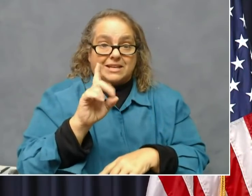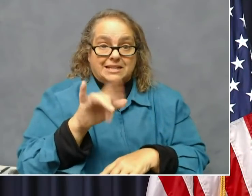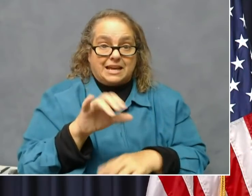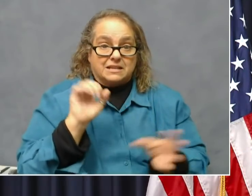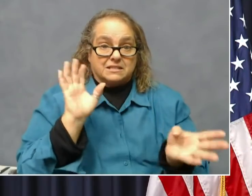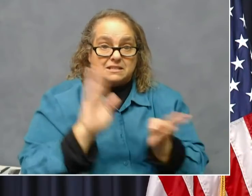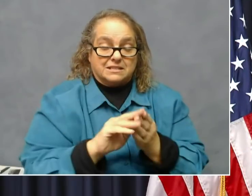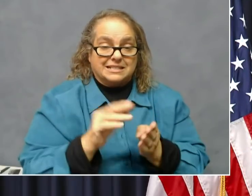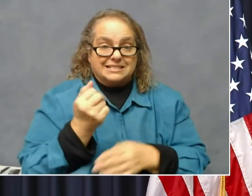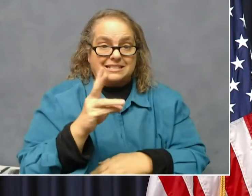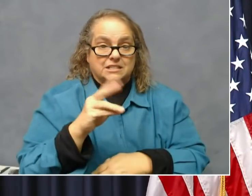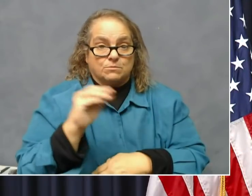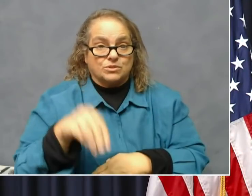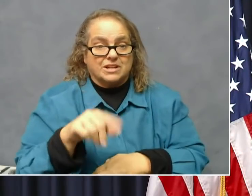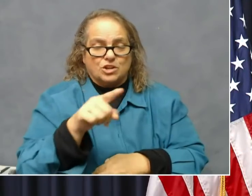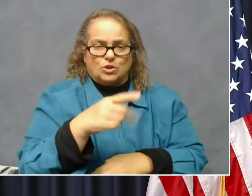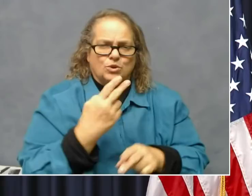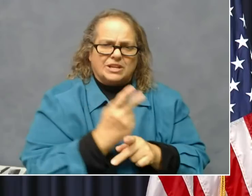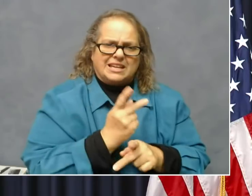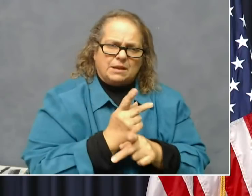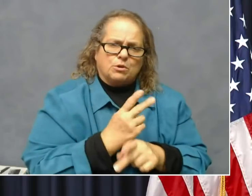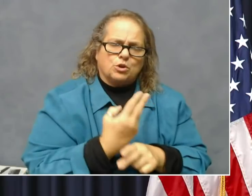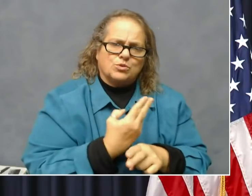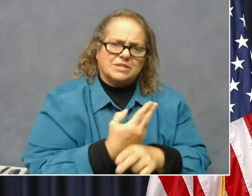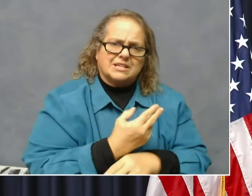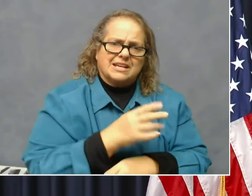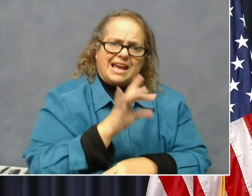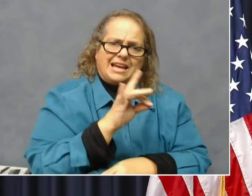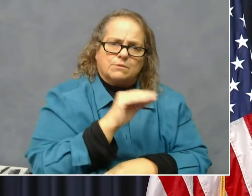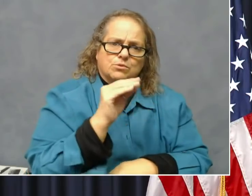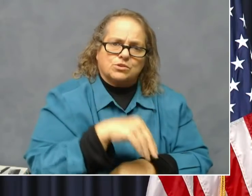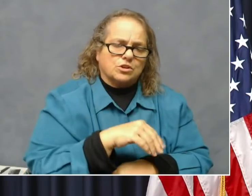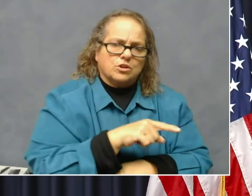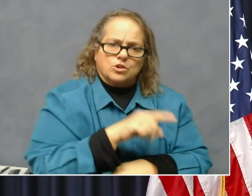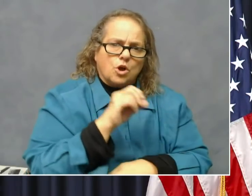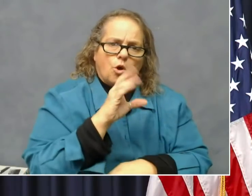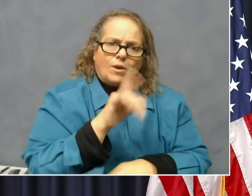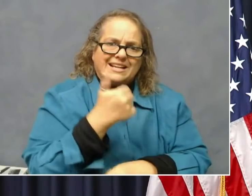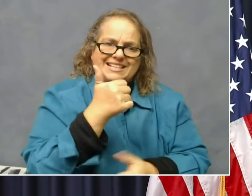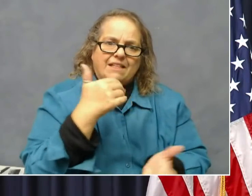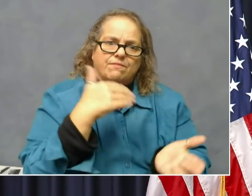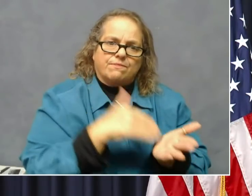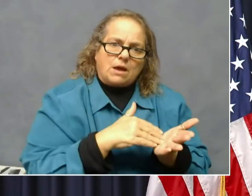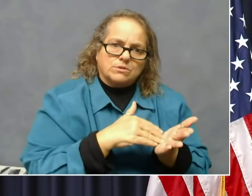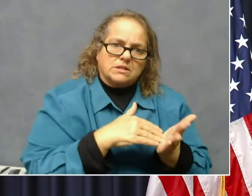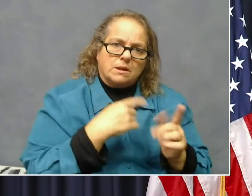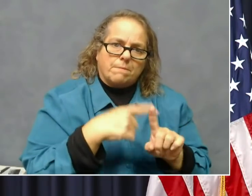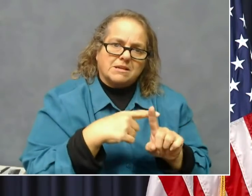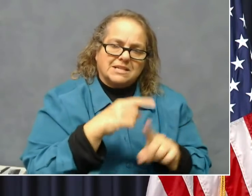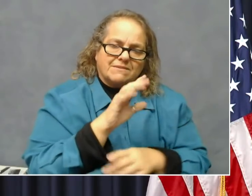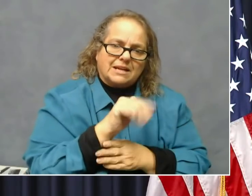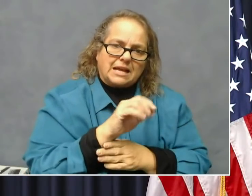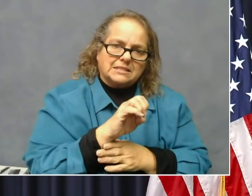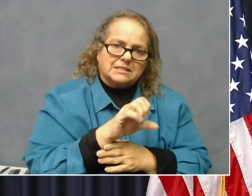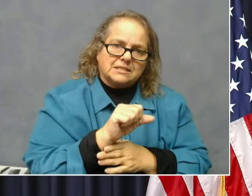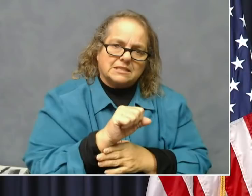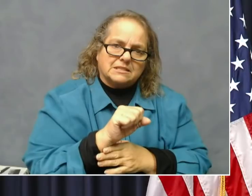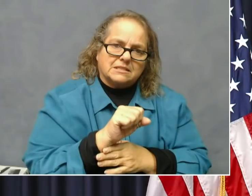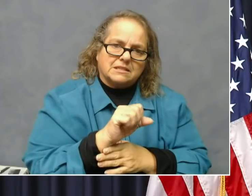8% that you keep using, it only takes 10,000 positive cases into account, according to the daily report from